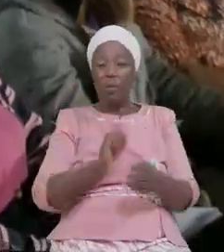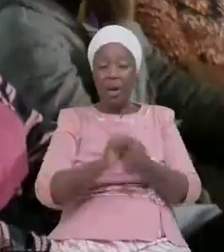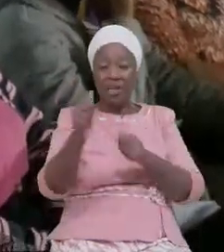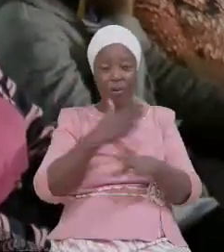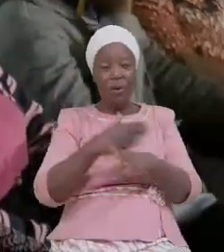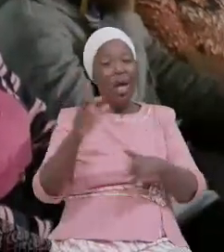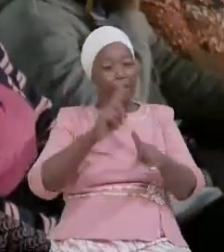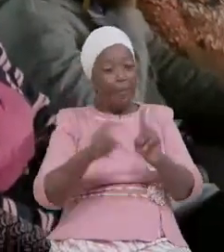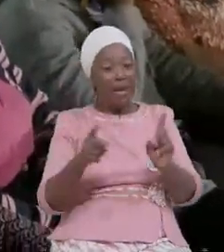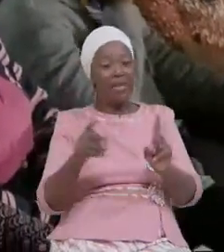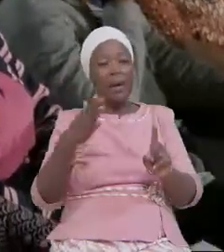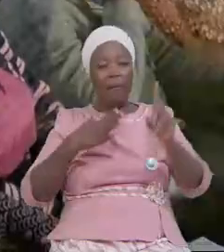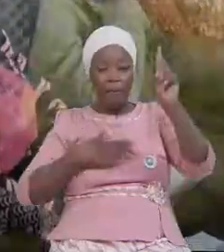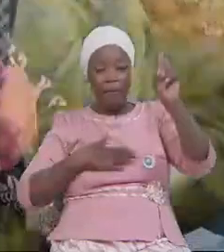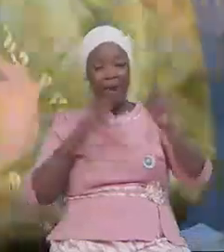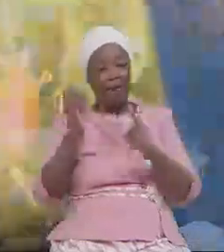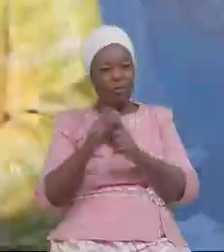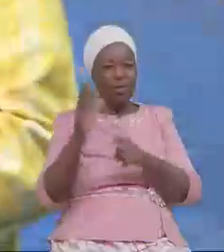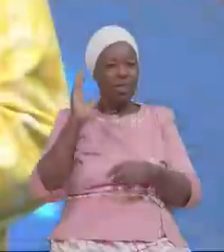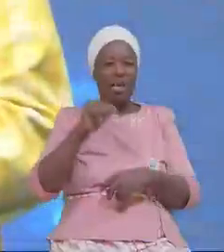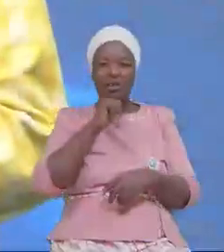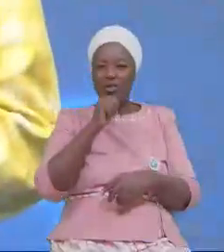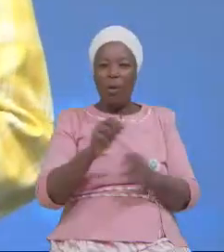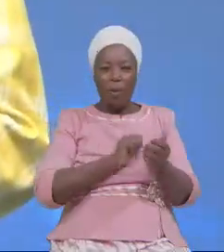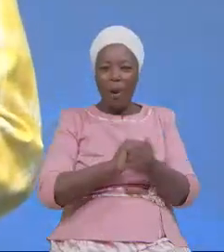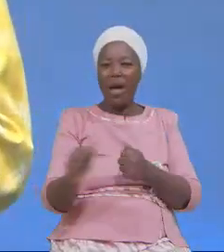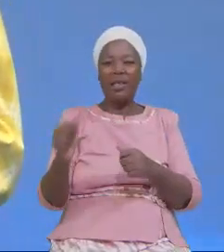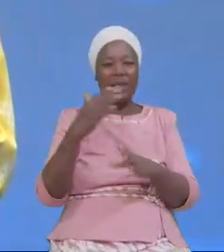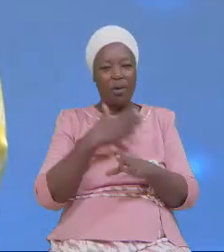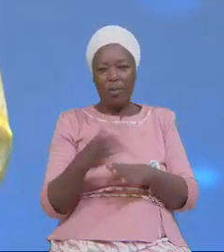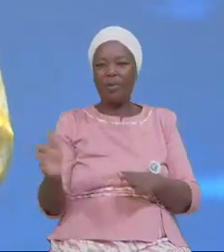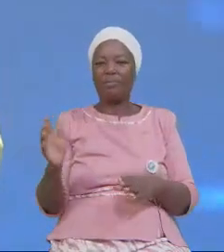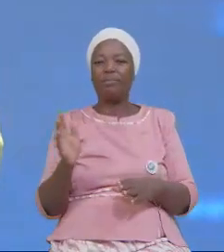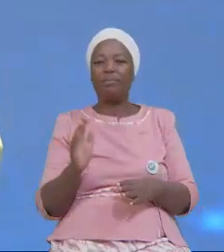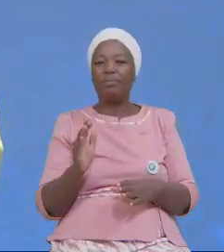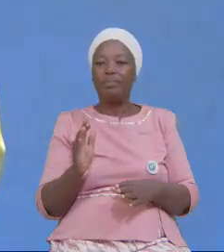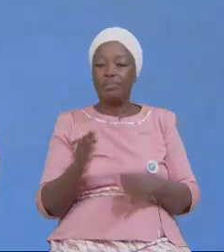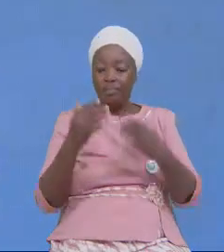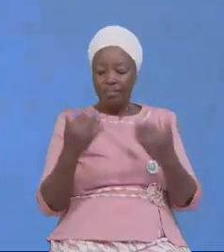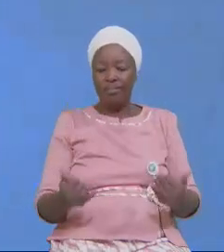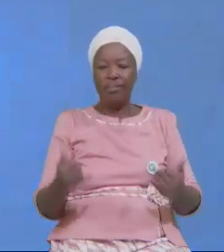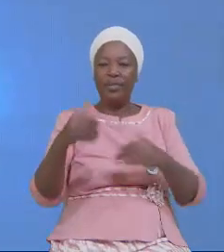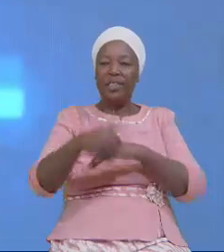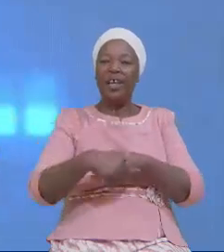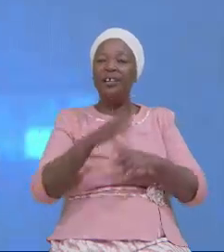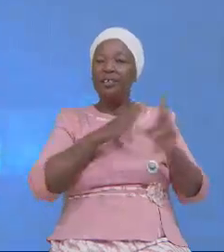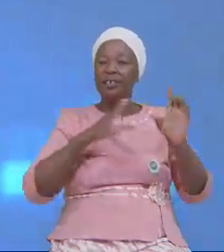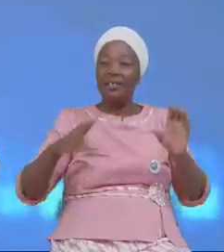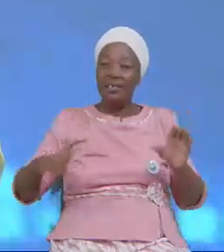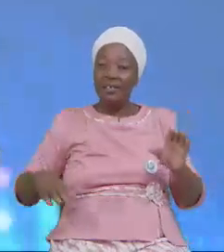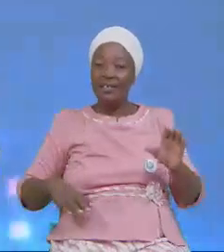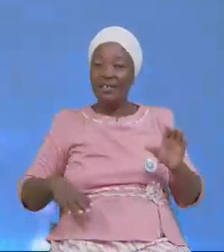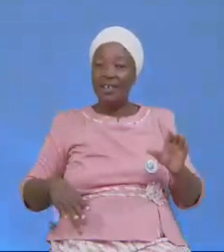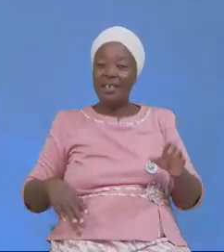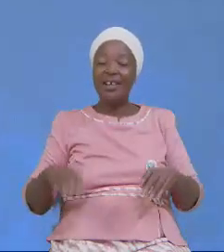my words shall not pass away. Tonight, Christ will speak to